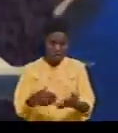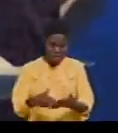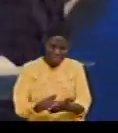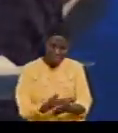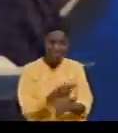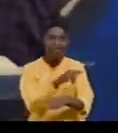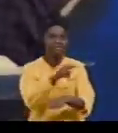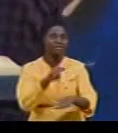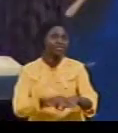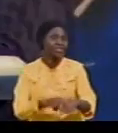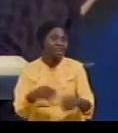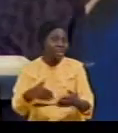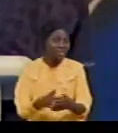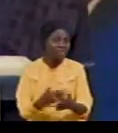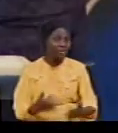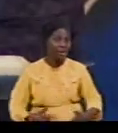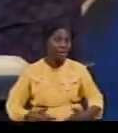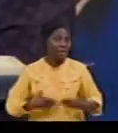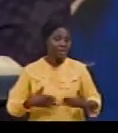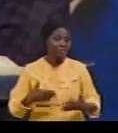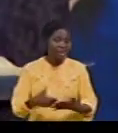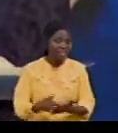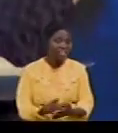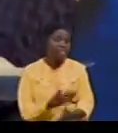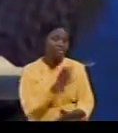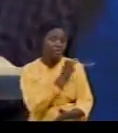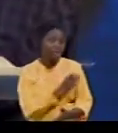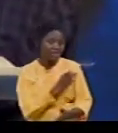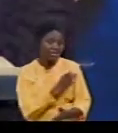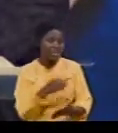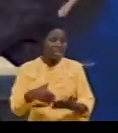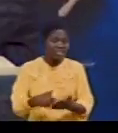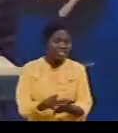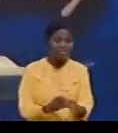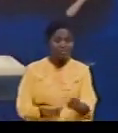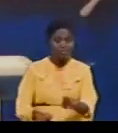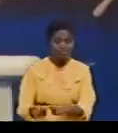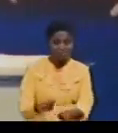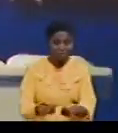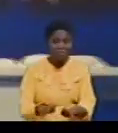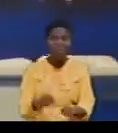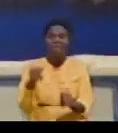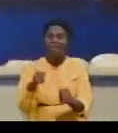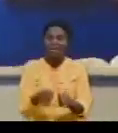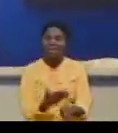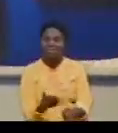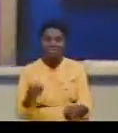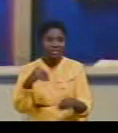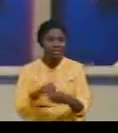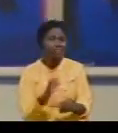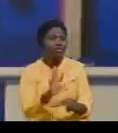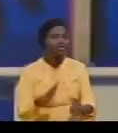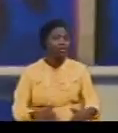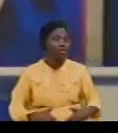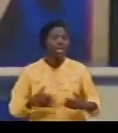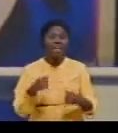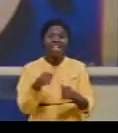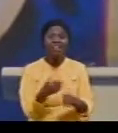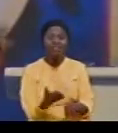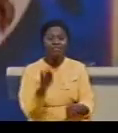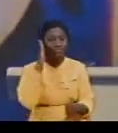new life, a new character, a new behavior, everything in your life, everything